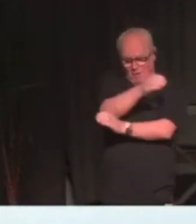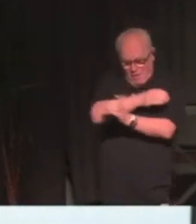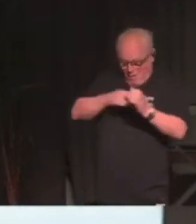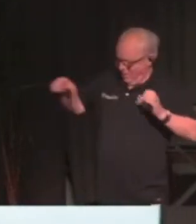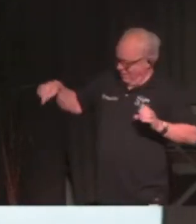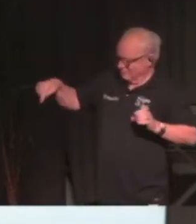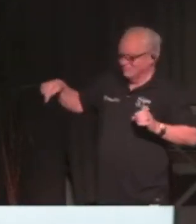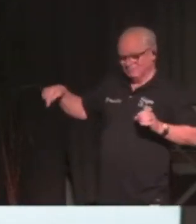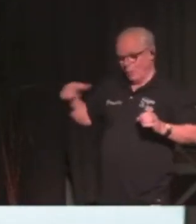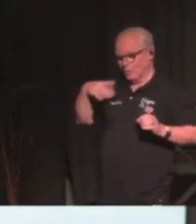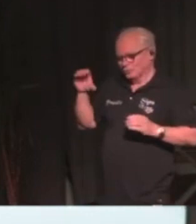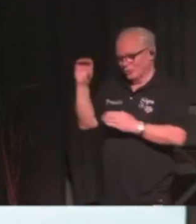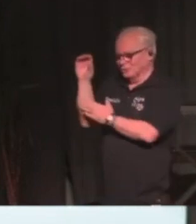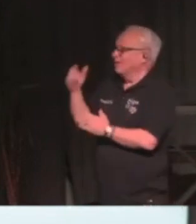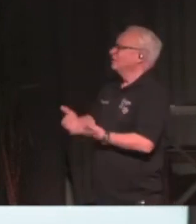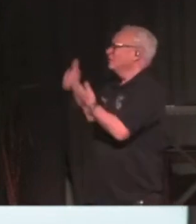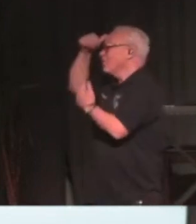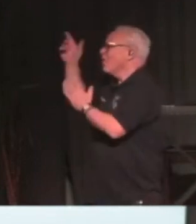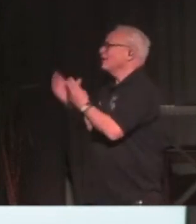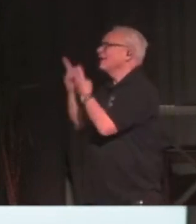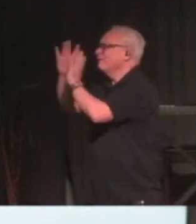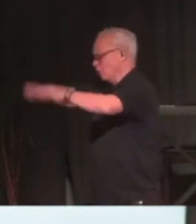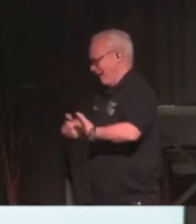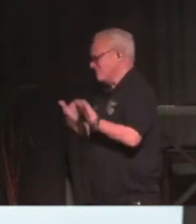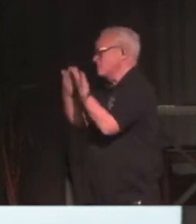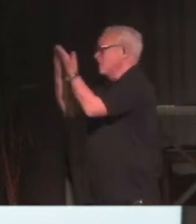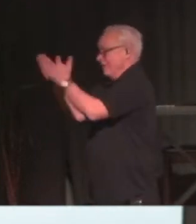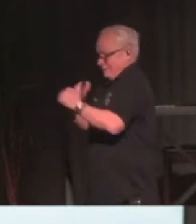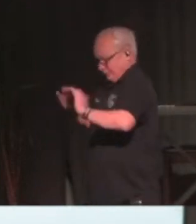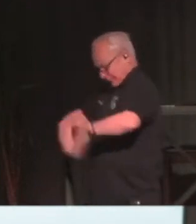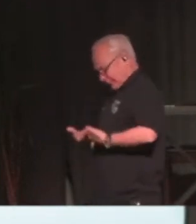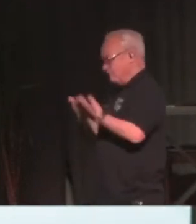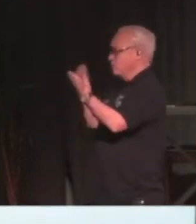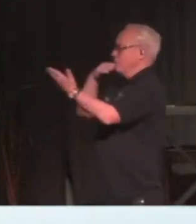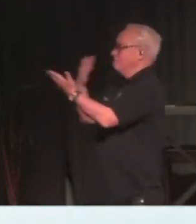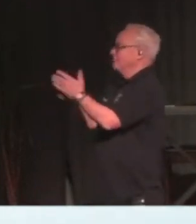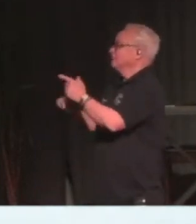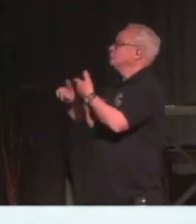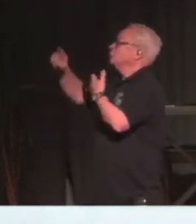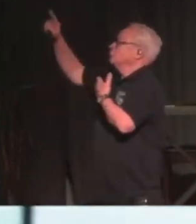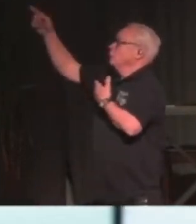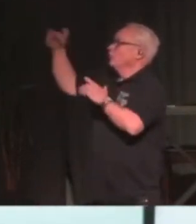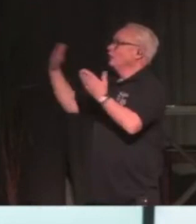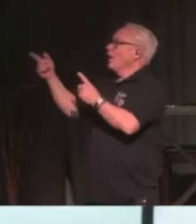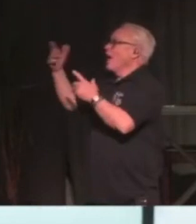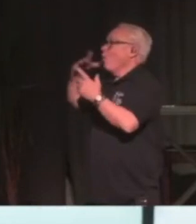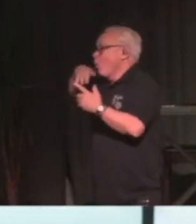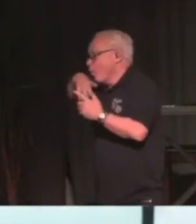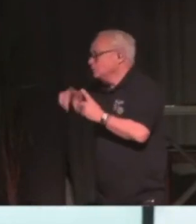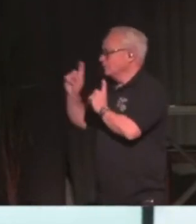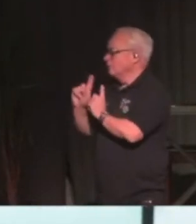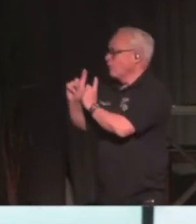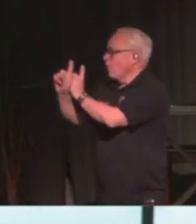go, you know what, God, I give you everything. And I surrender in obedience to you. Now let me follow in your